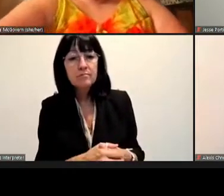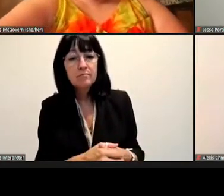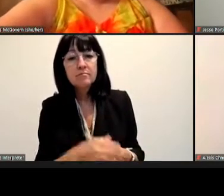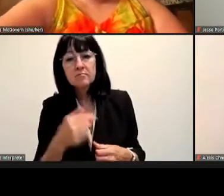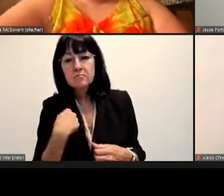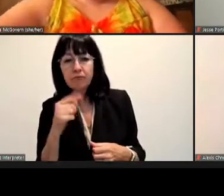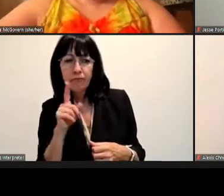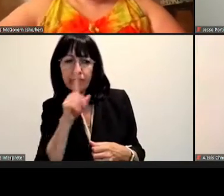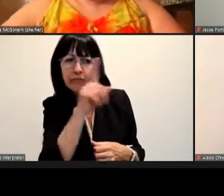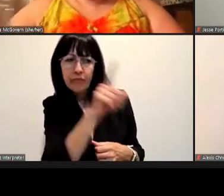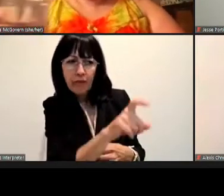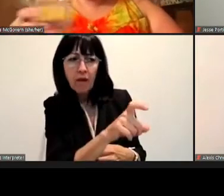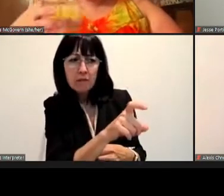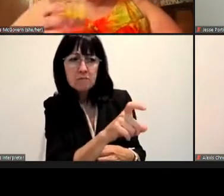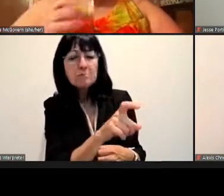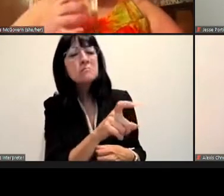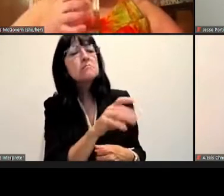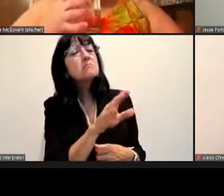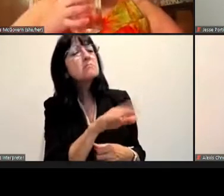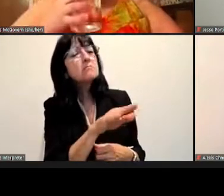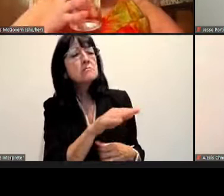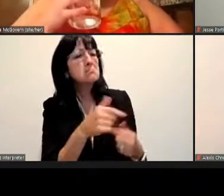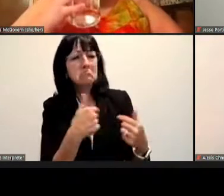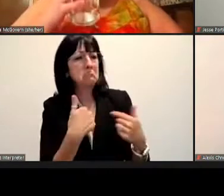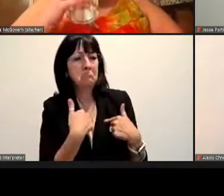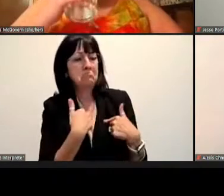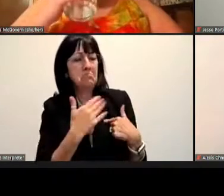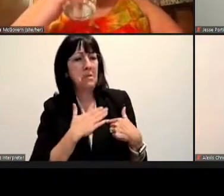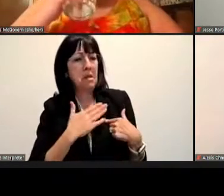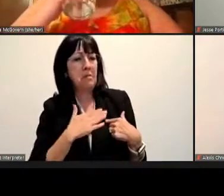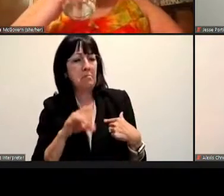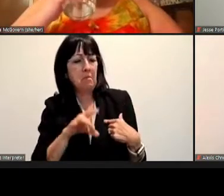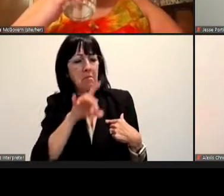is my way into the production with my